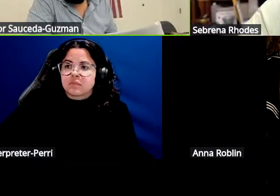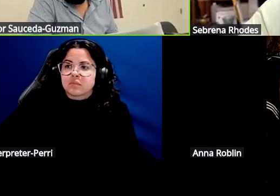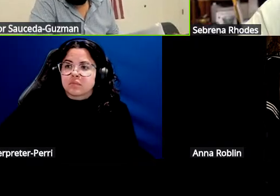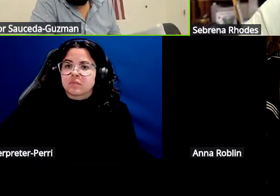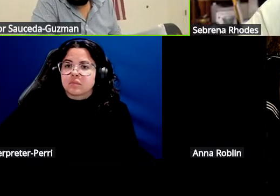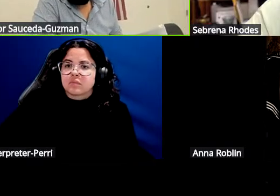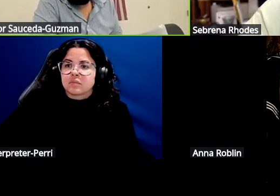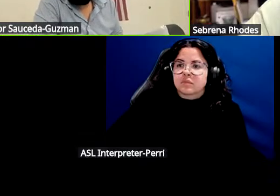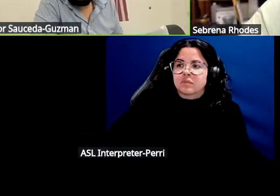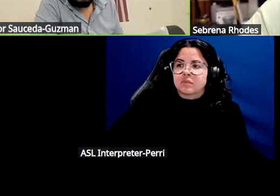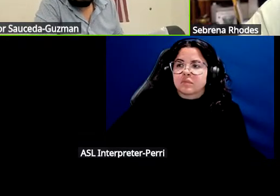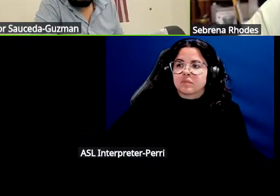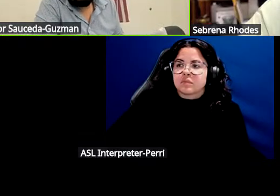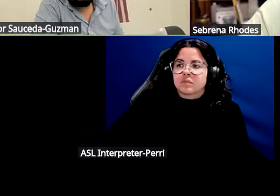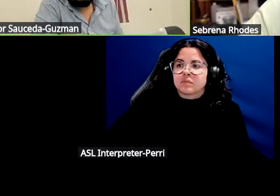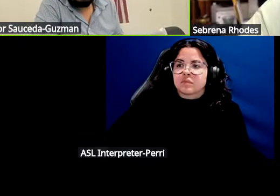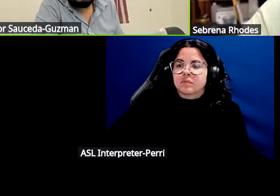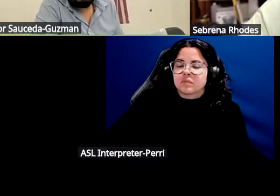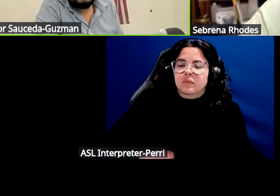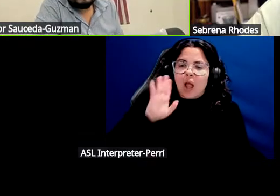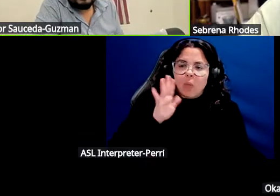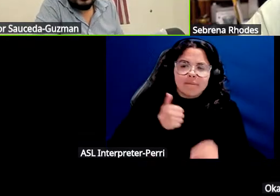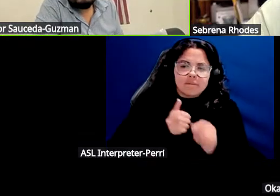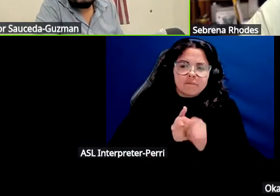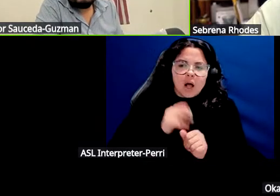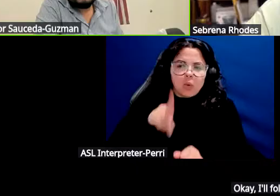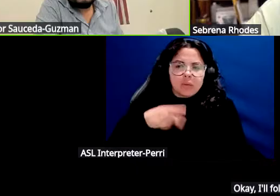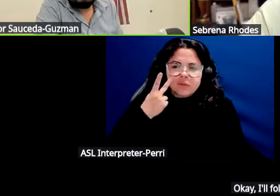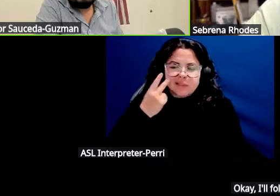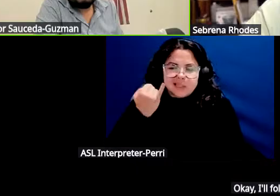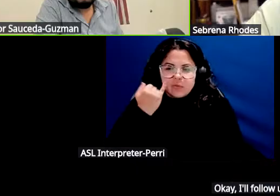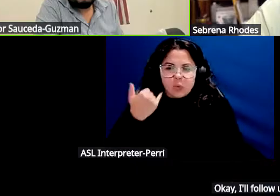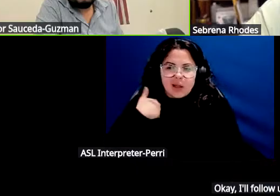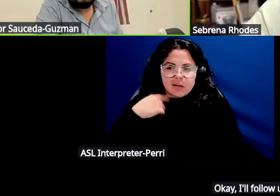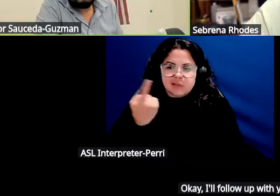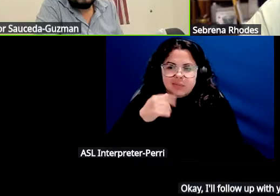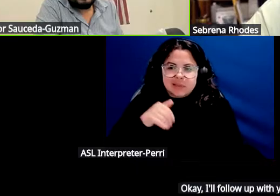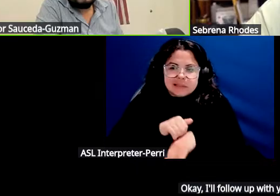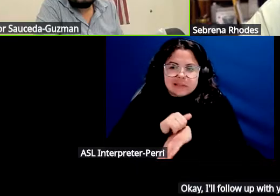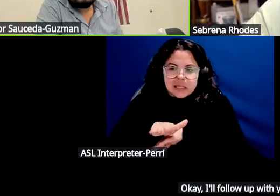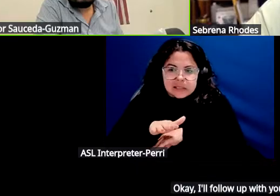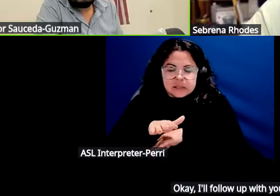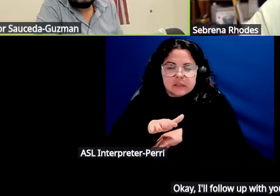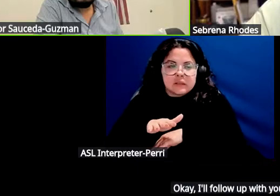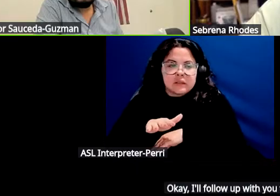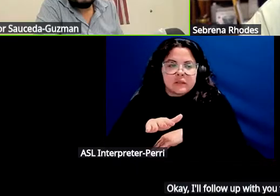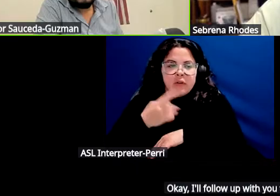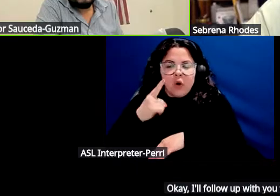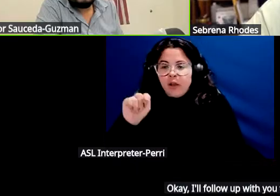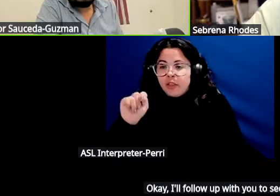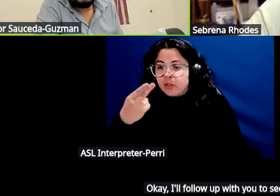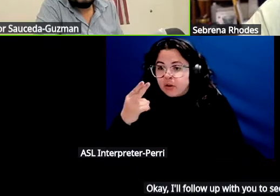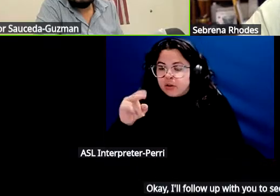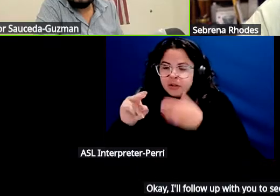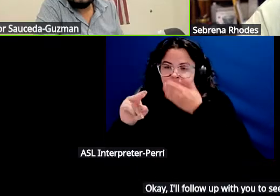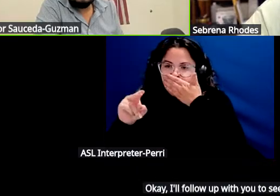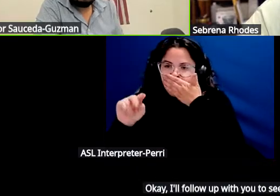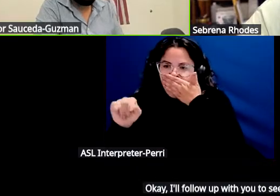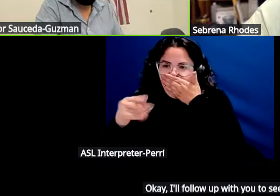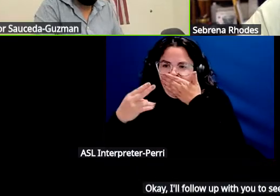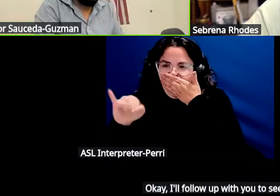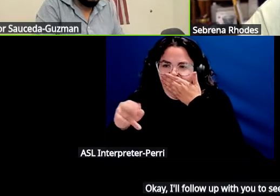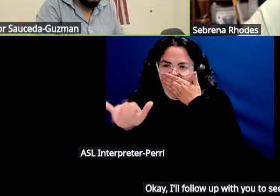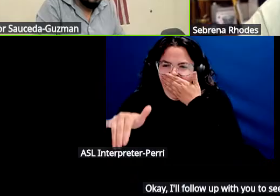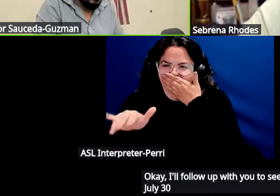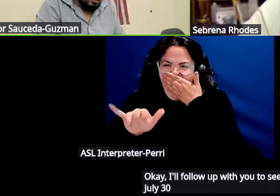Okay. I'll follow up with you to see if we can have something set for Thursday, July